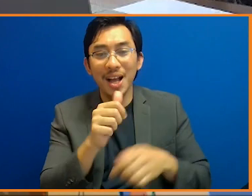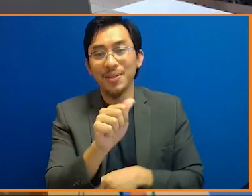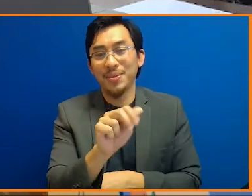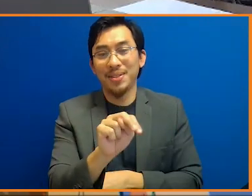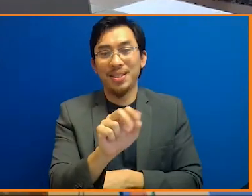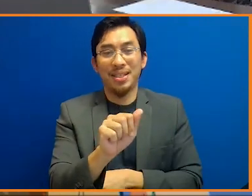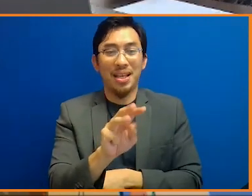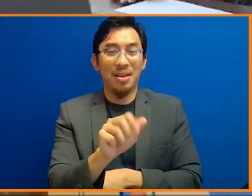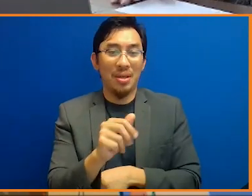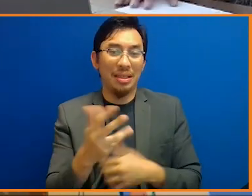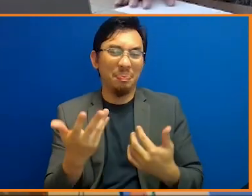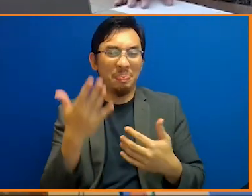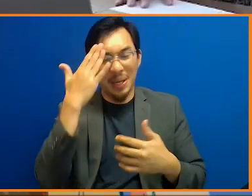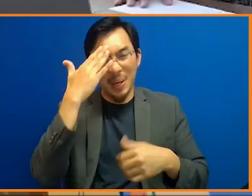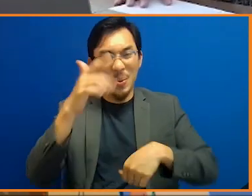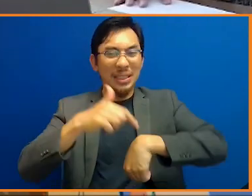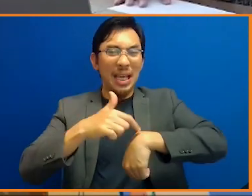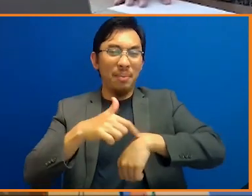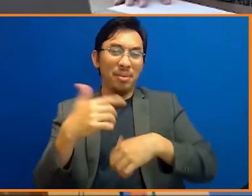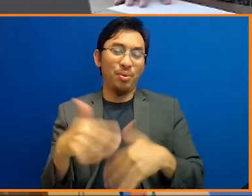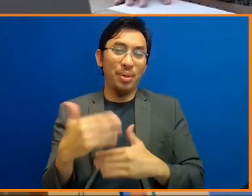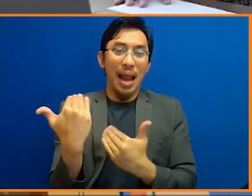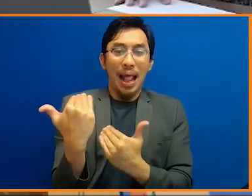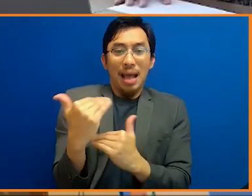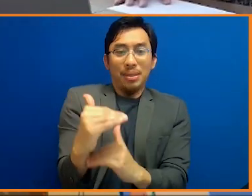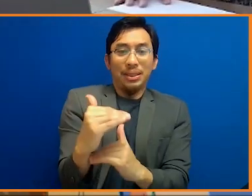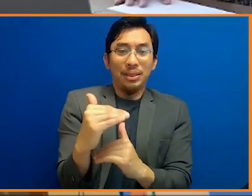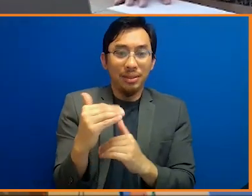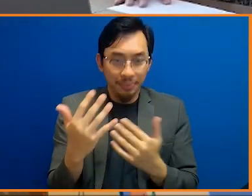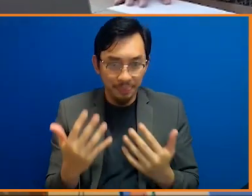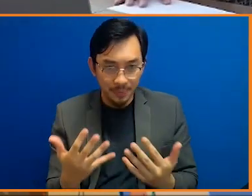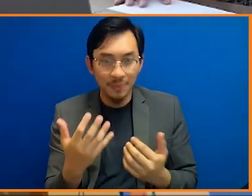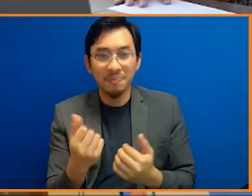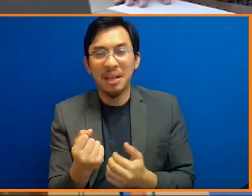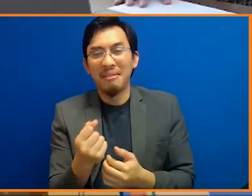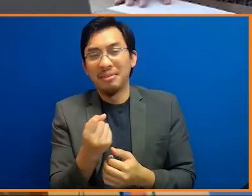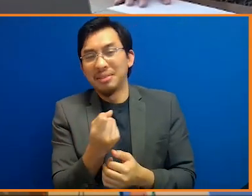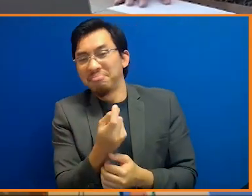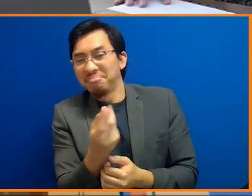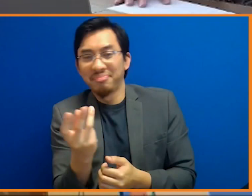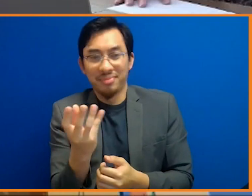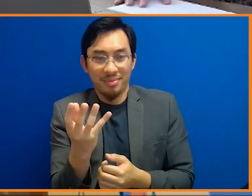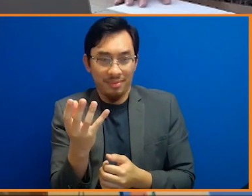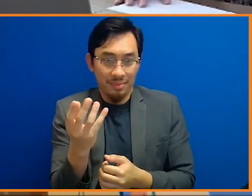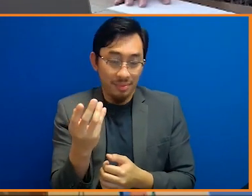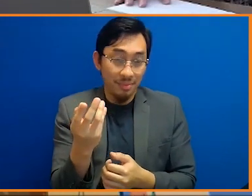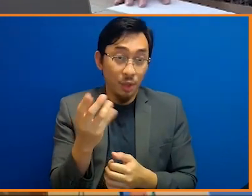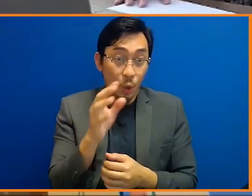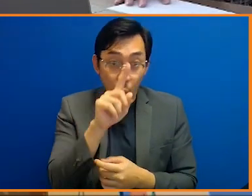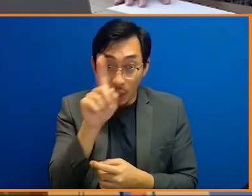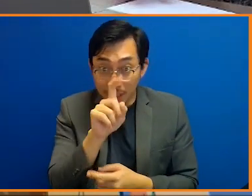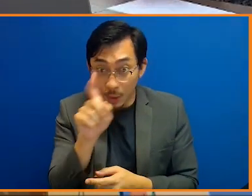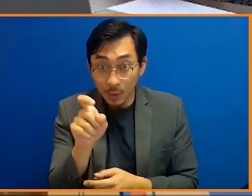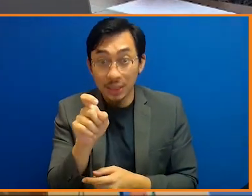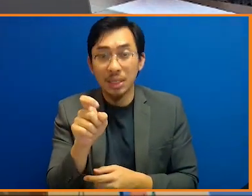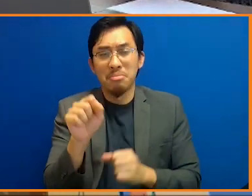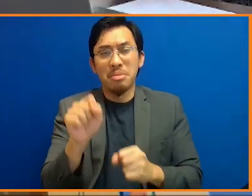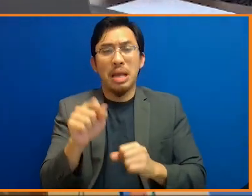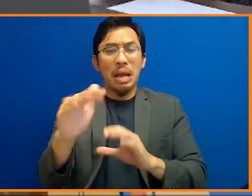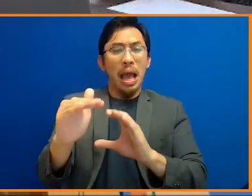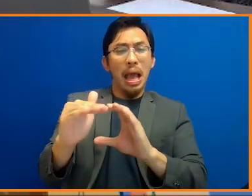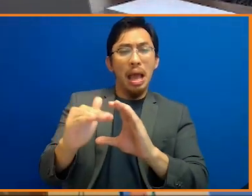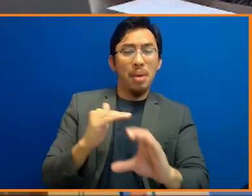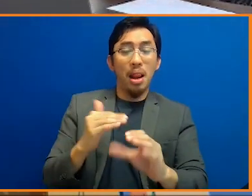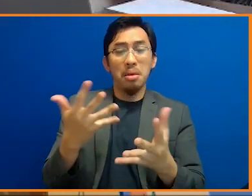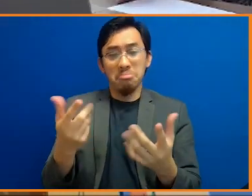Yeah, thank you very much, Prof. Anawat. I know the time is very limited. For those of you that have questions, please don't hesitate